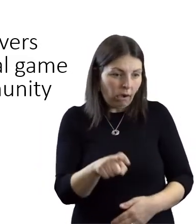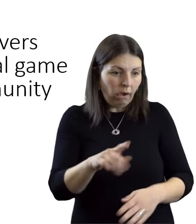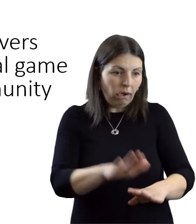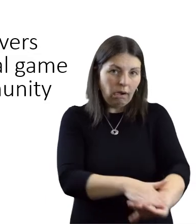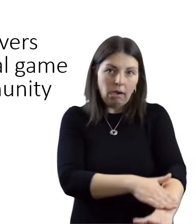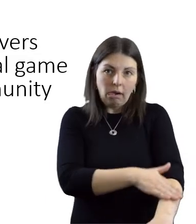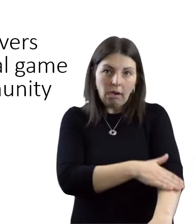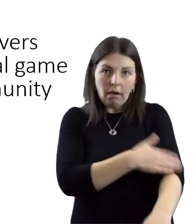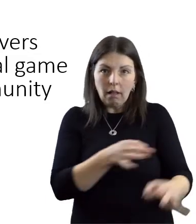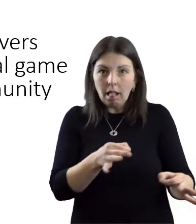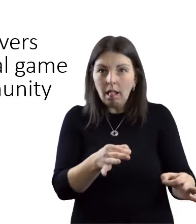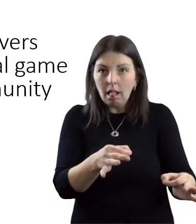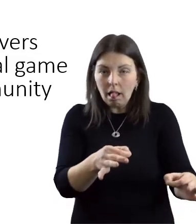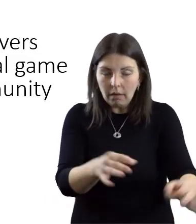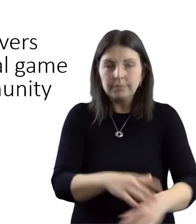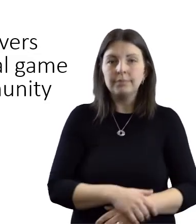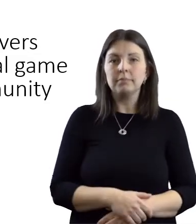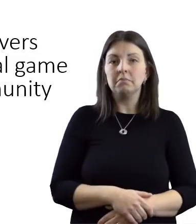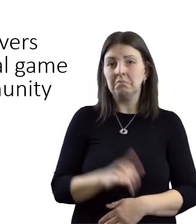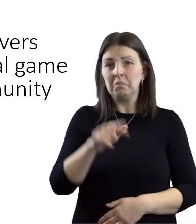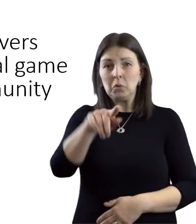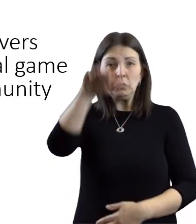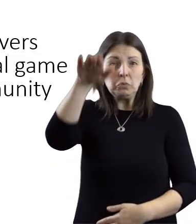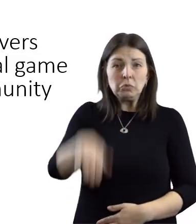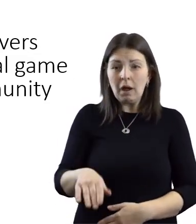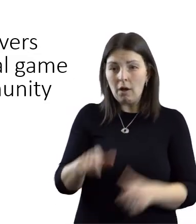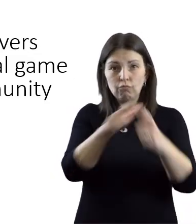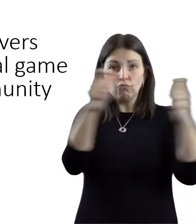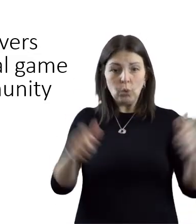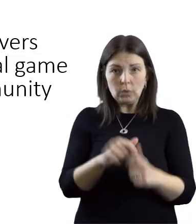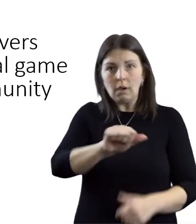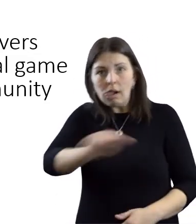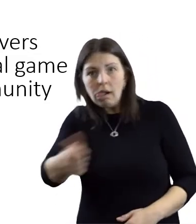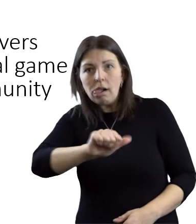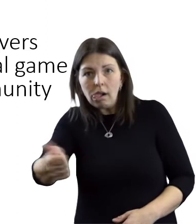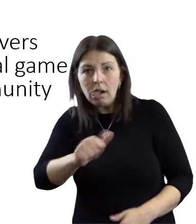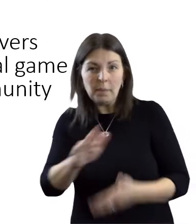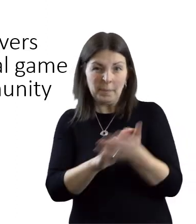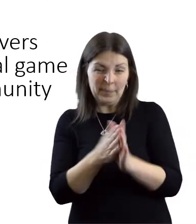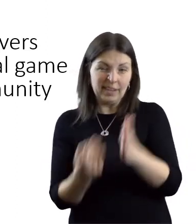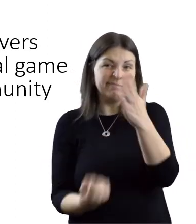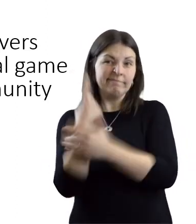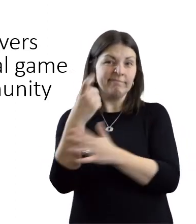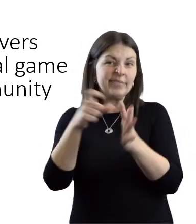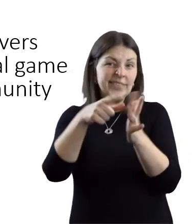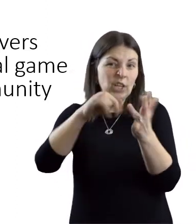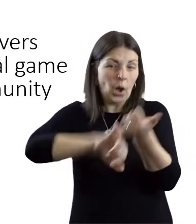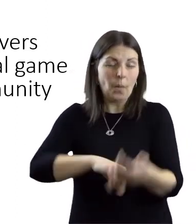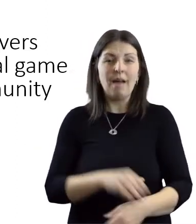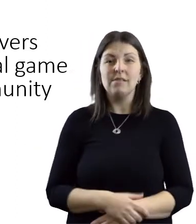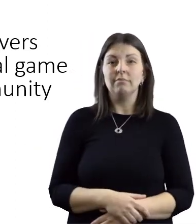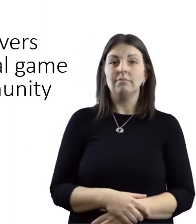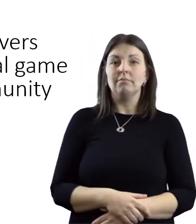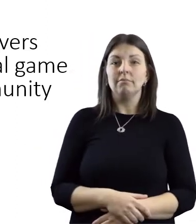is constantly resetting the router, they may be facing a denial of service. Your child may encounter this threat more frequently